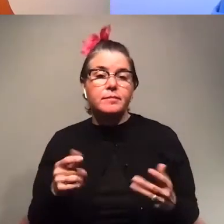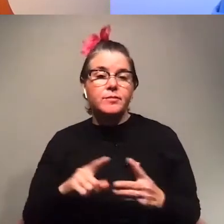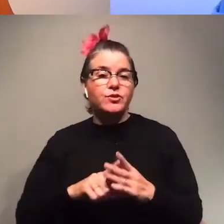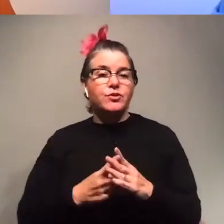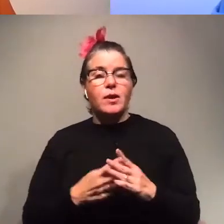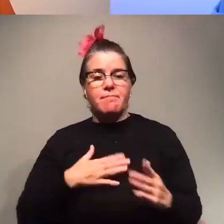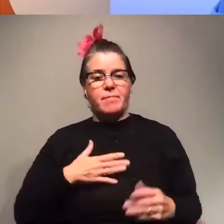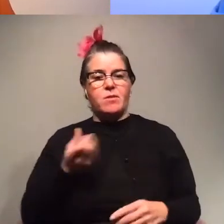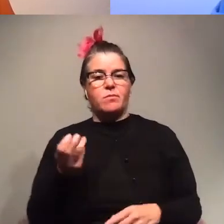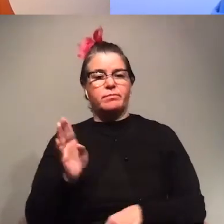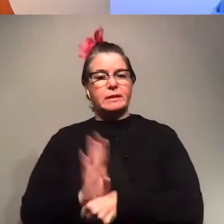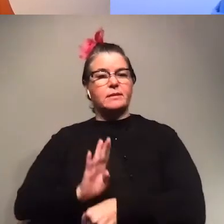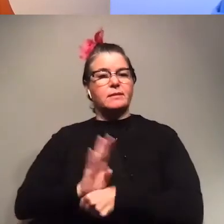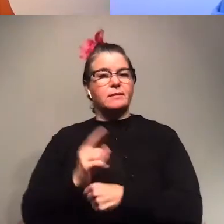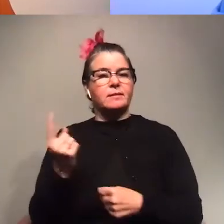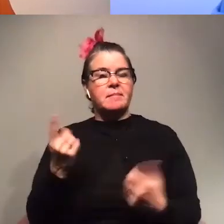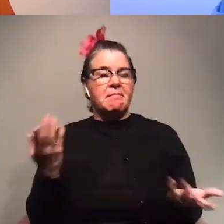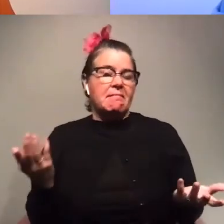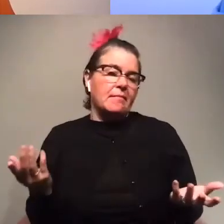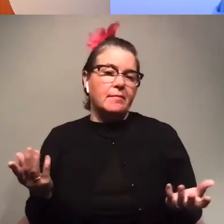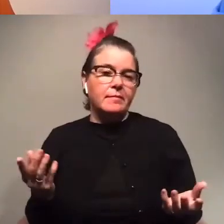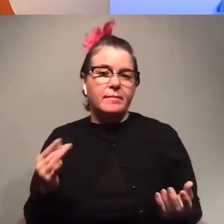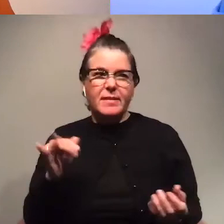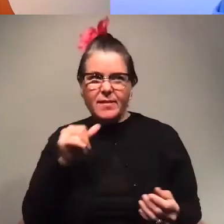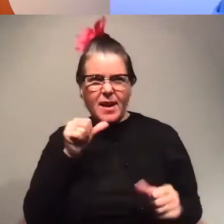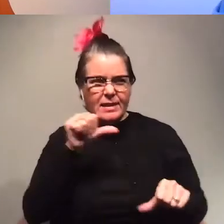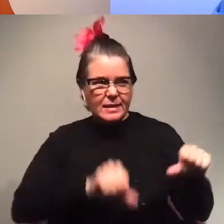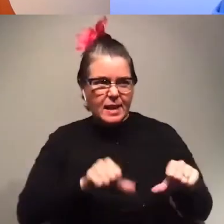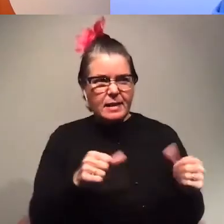own business. Maybe it wouldn't be, if it wasn't science, some kind of